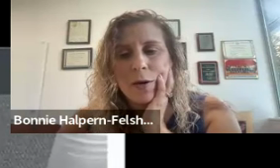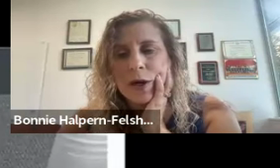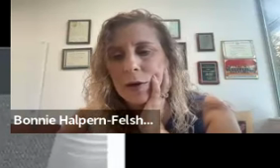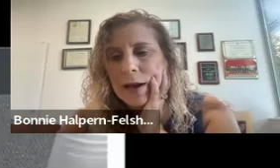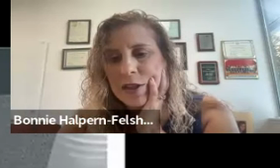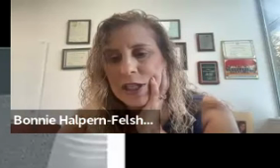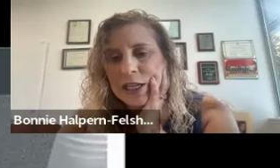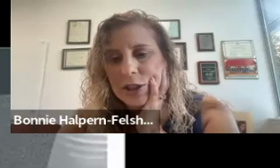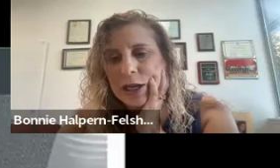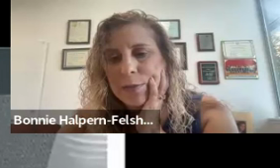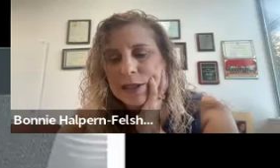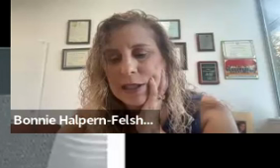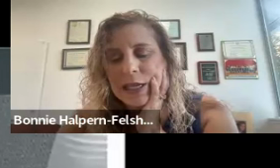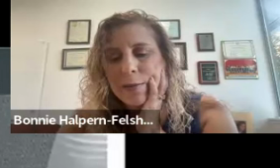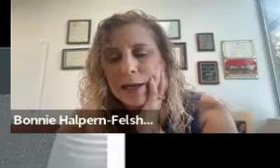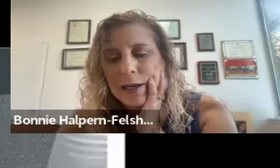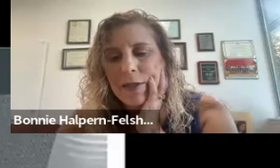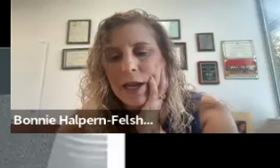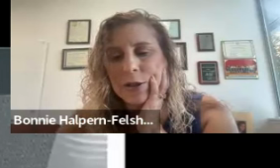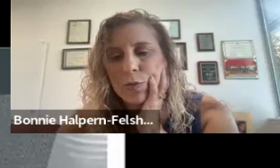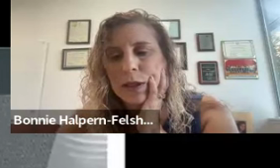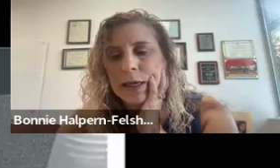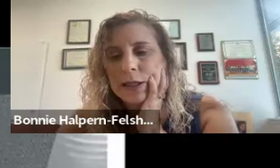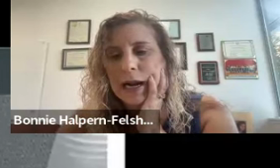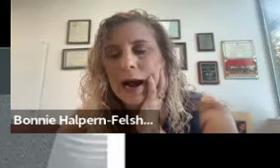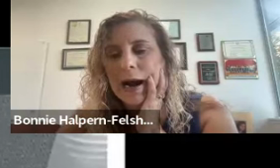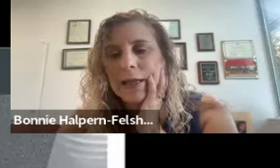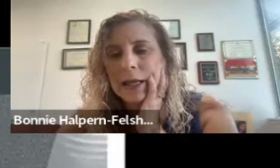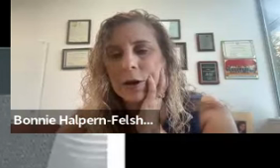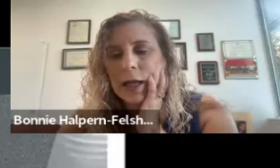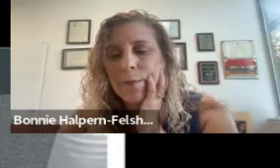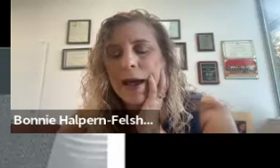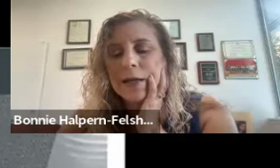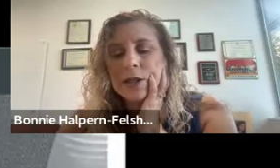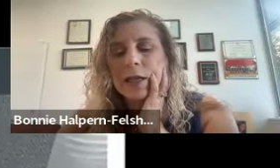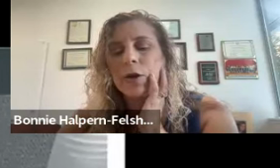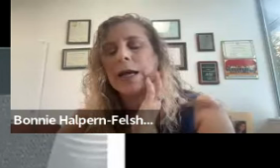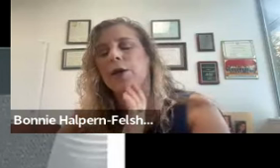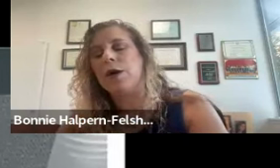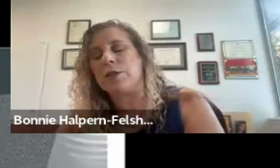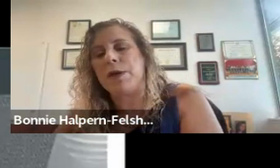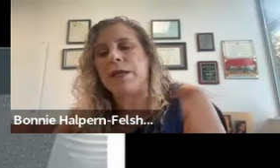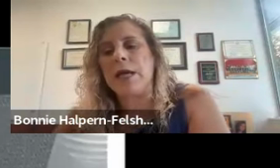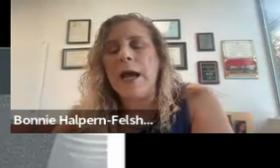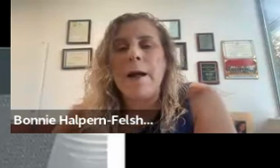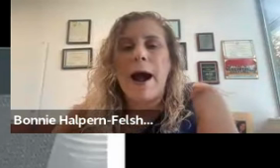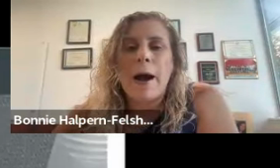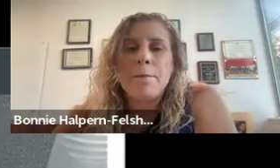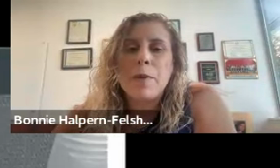vape here. We don't have the THC, but it's the same idea that it's really easy to hide. They look like pens. They look like